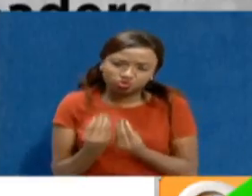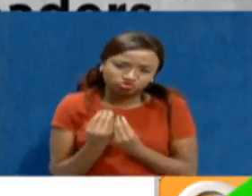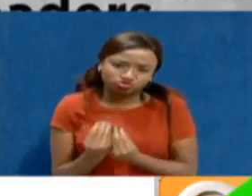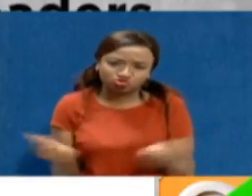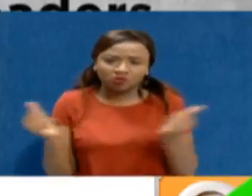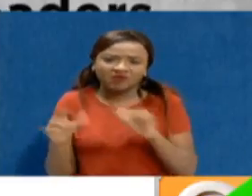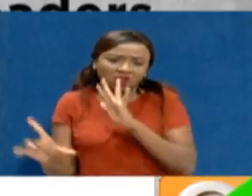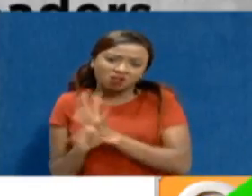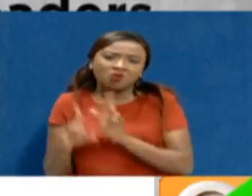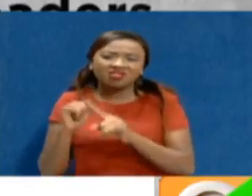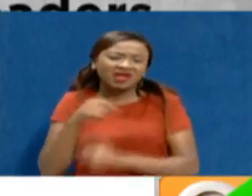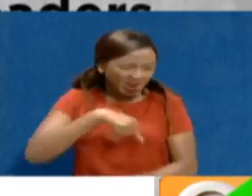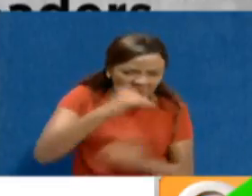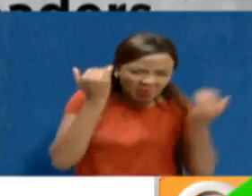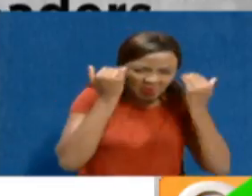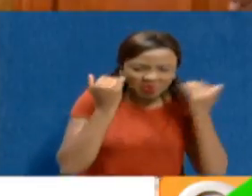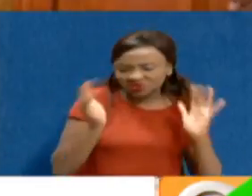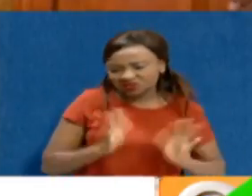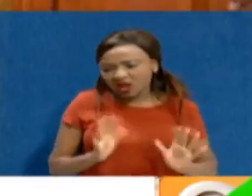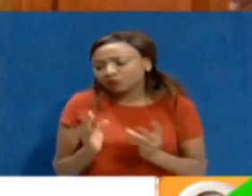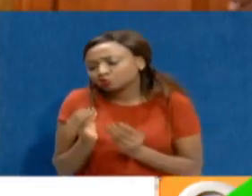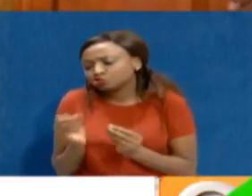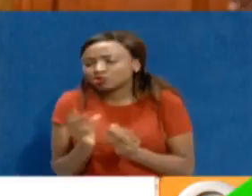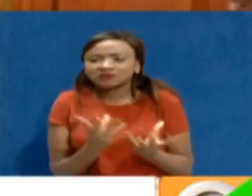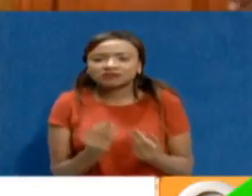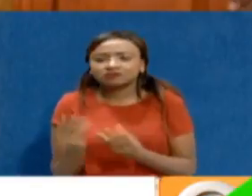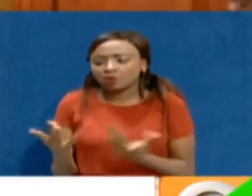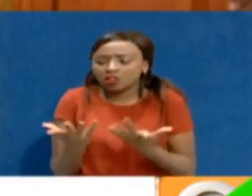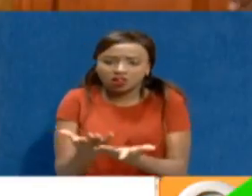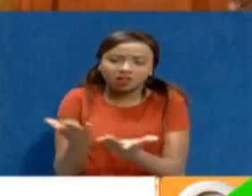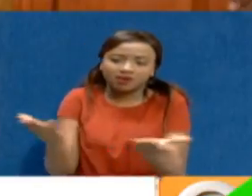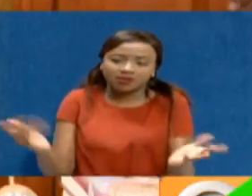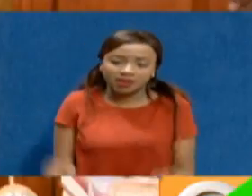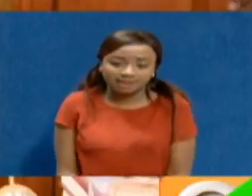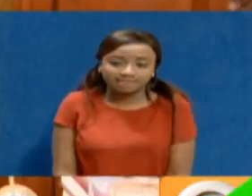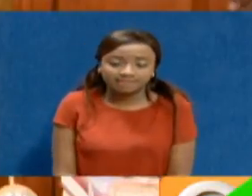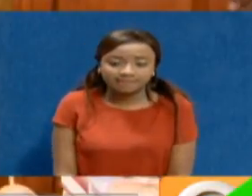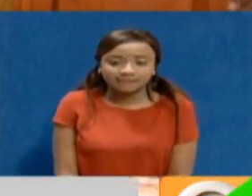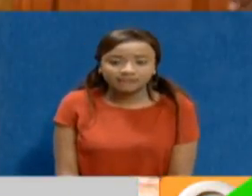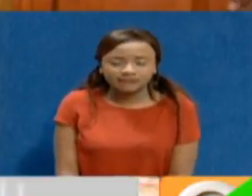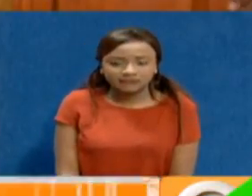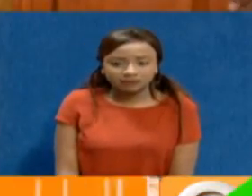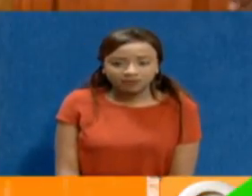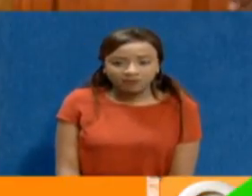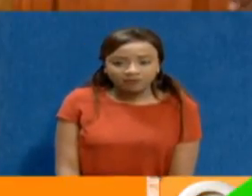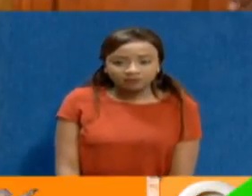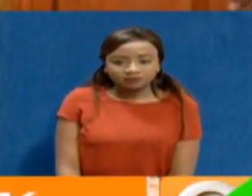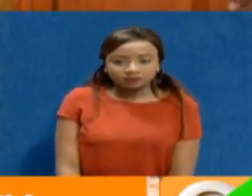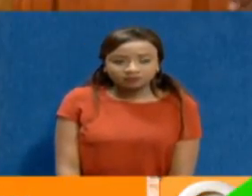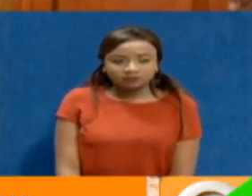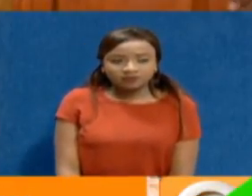dispute rather than take the court route. On paper, there's been expanded